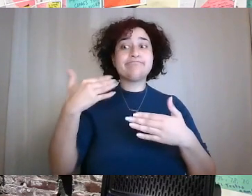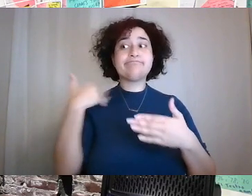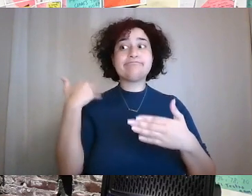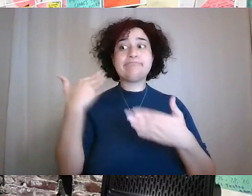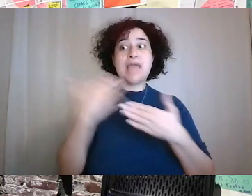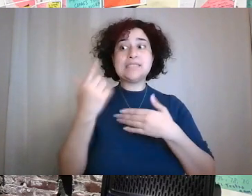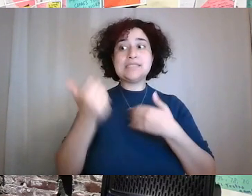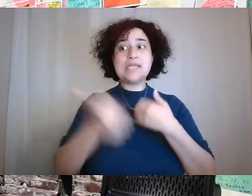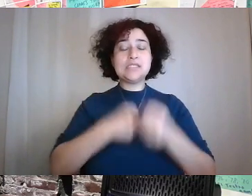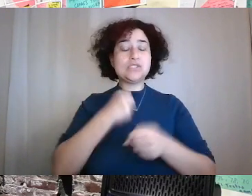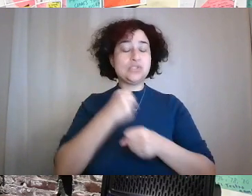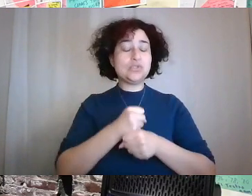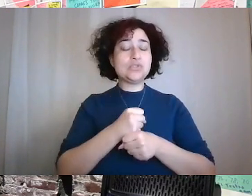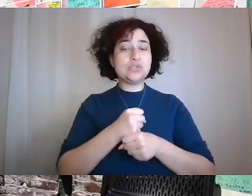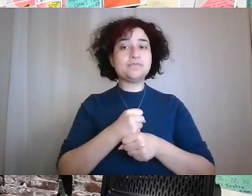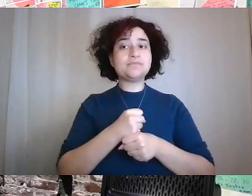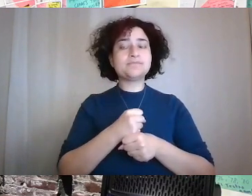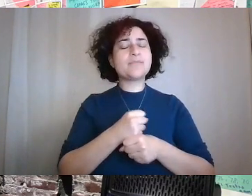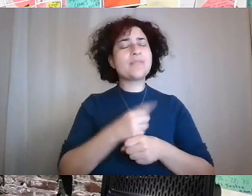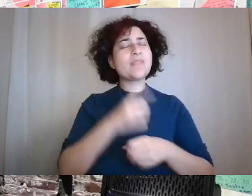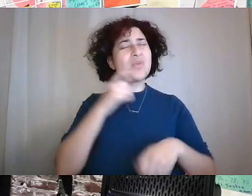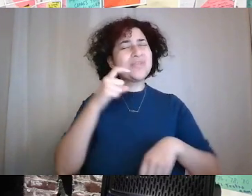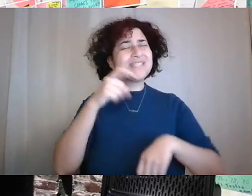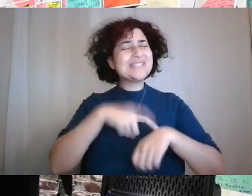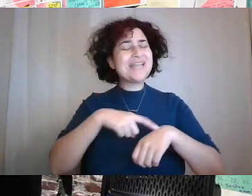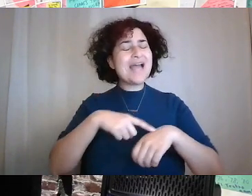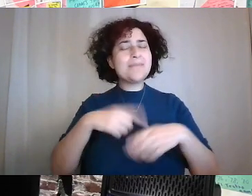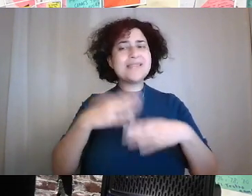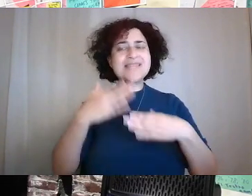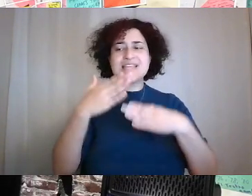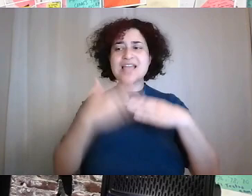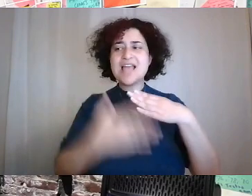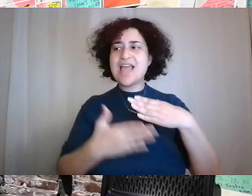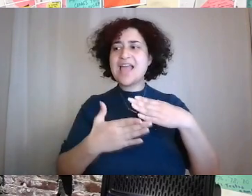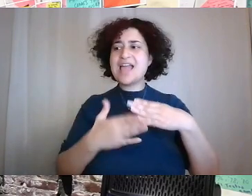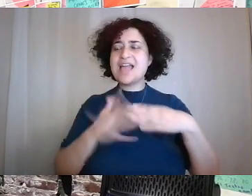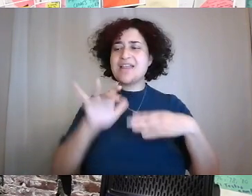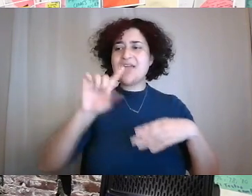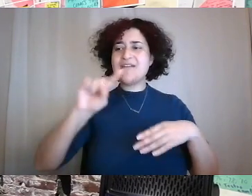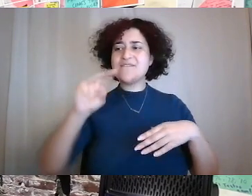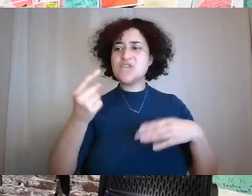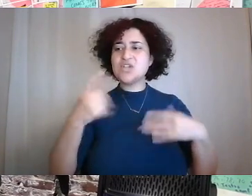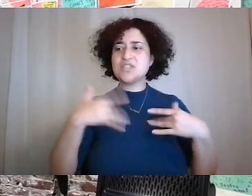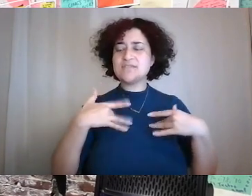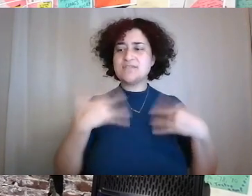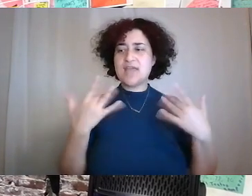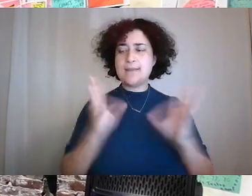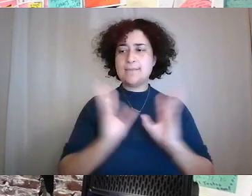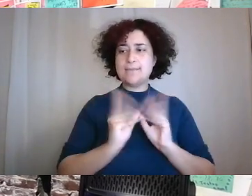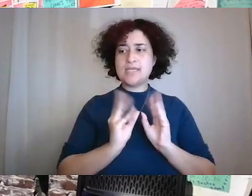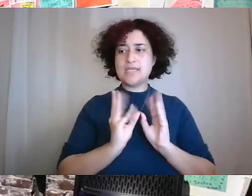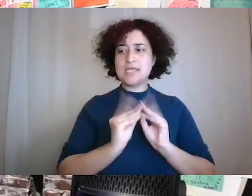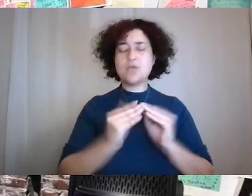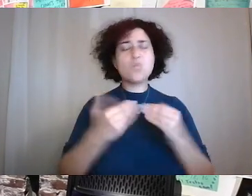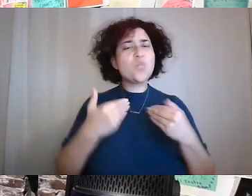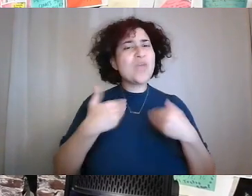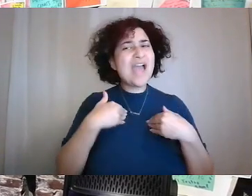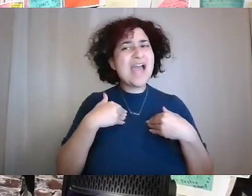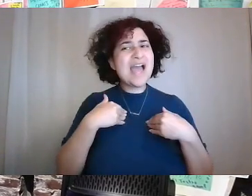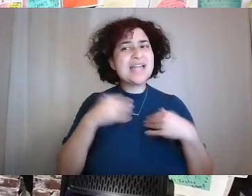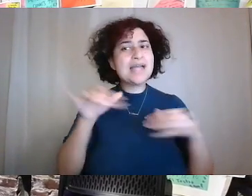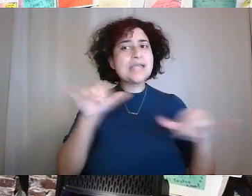There was a moment at the very end of that first convening. We had a similar wall like this against this